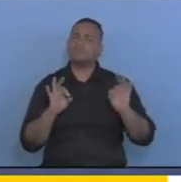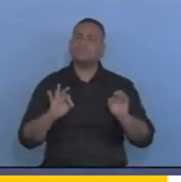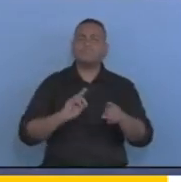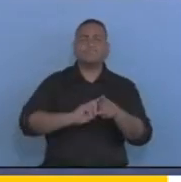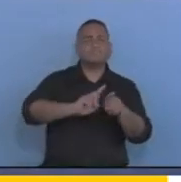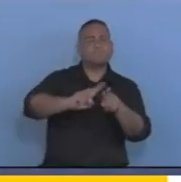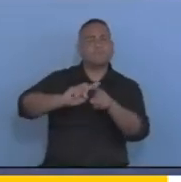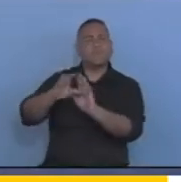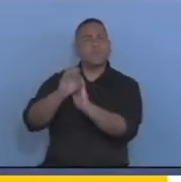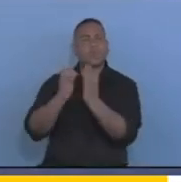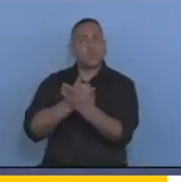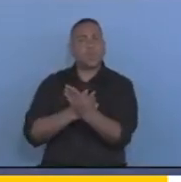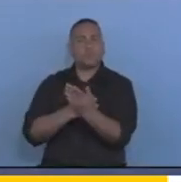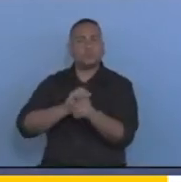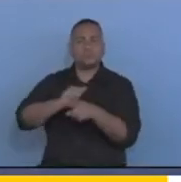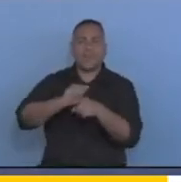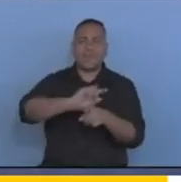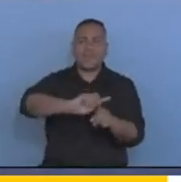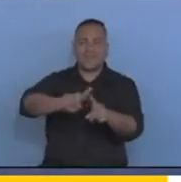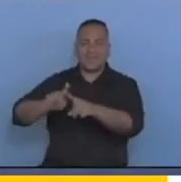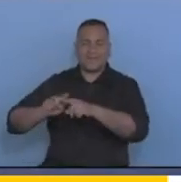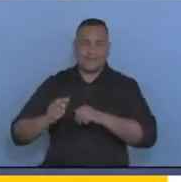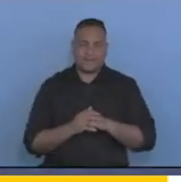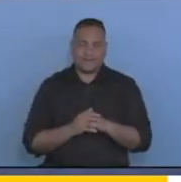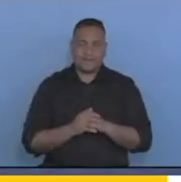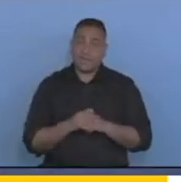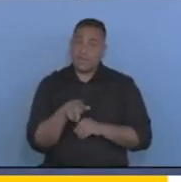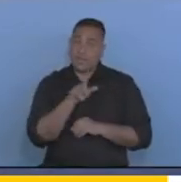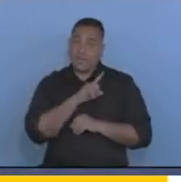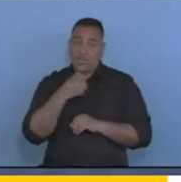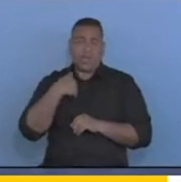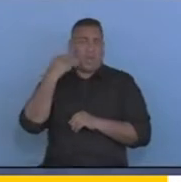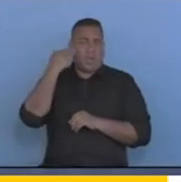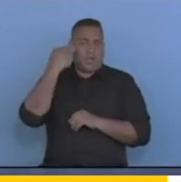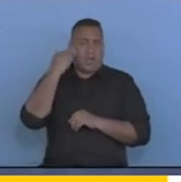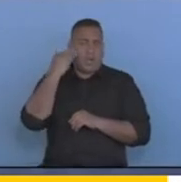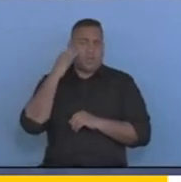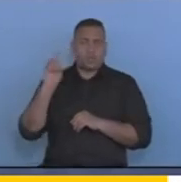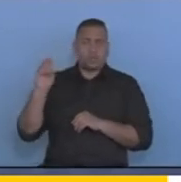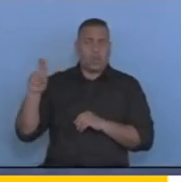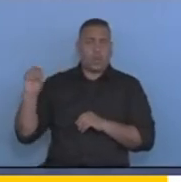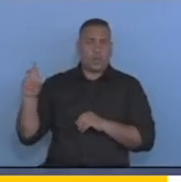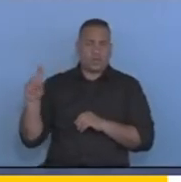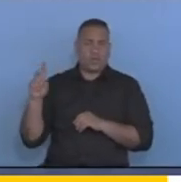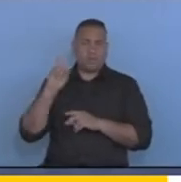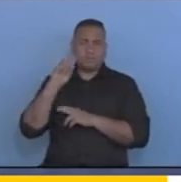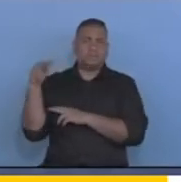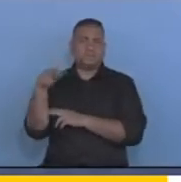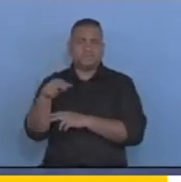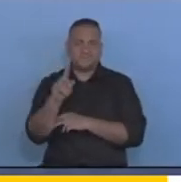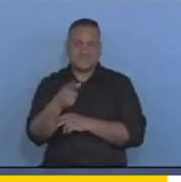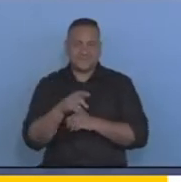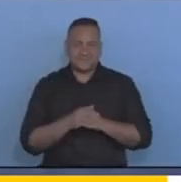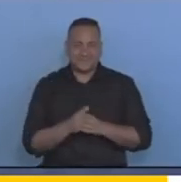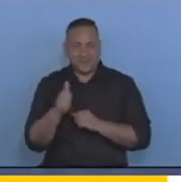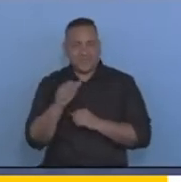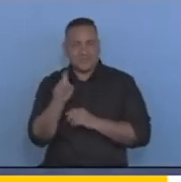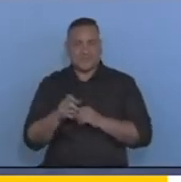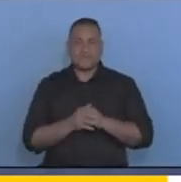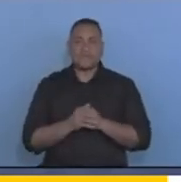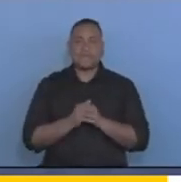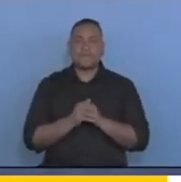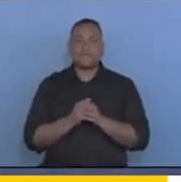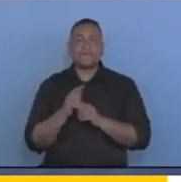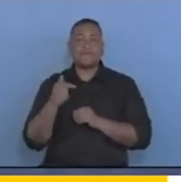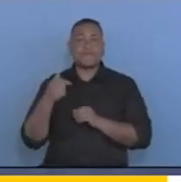Wow. So that is quite something, because I knew Rhoda was going to jump at that sort of question, because, I mean, you specialize in engineering, so this is